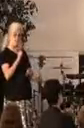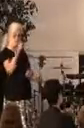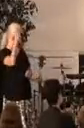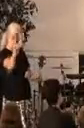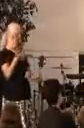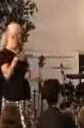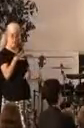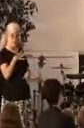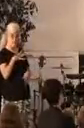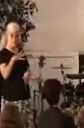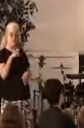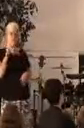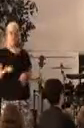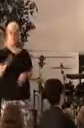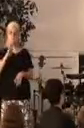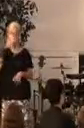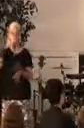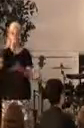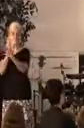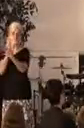that which I have said.